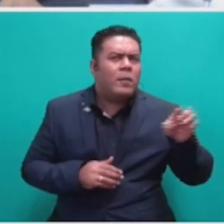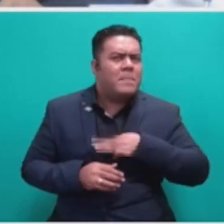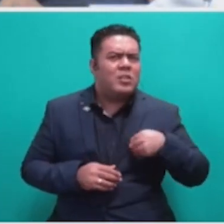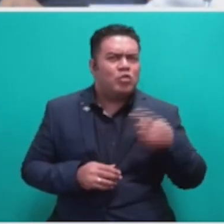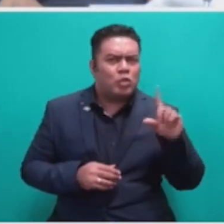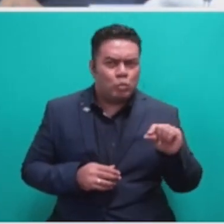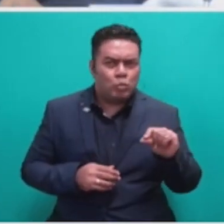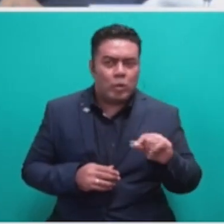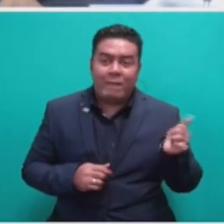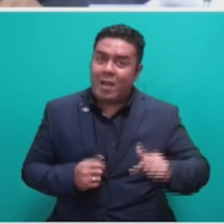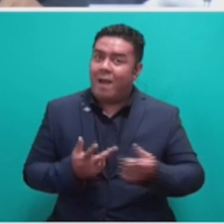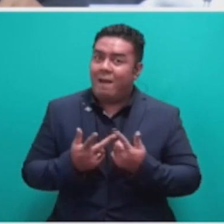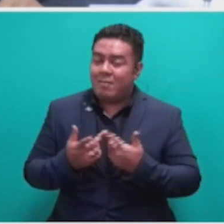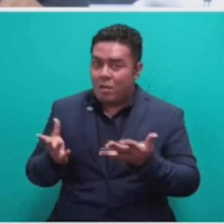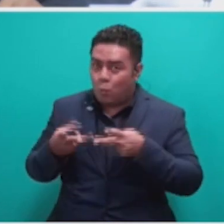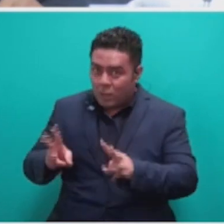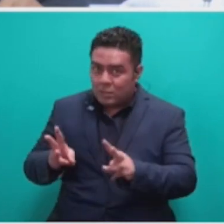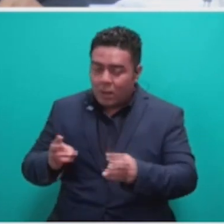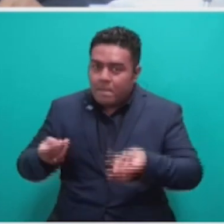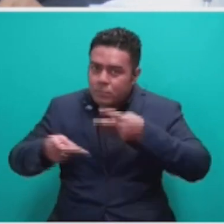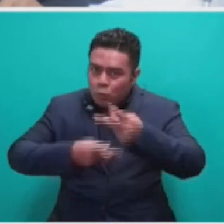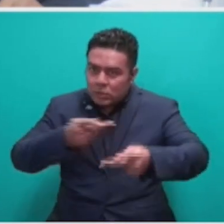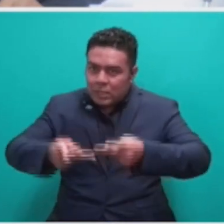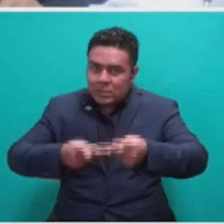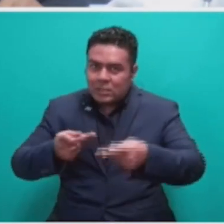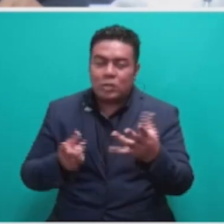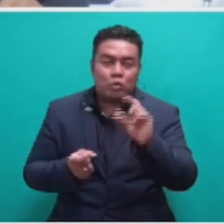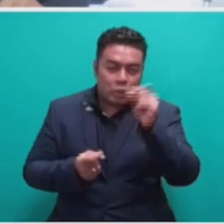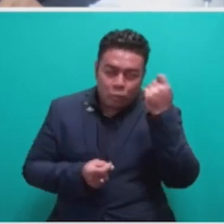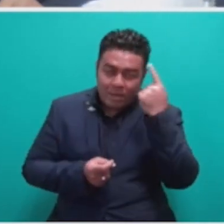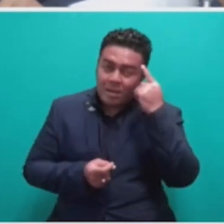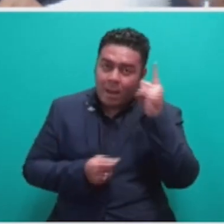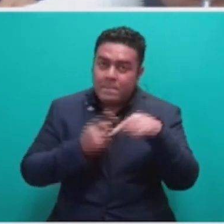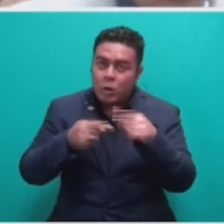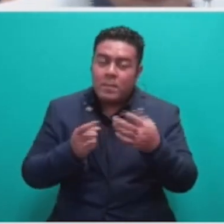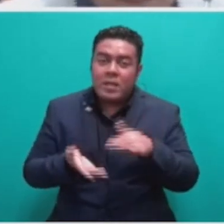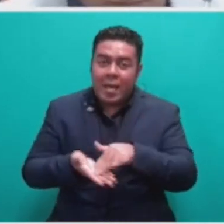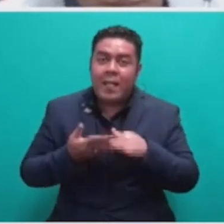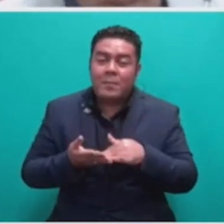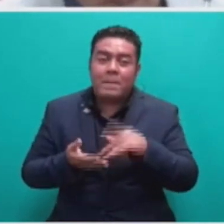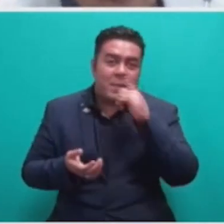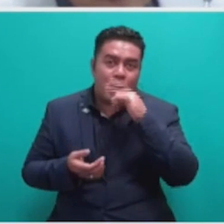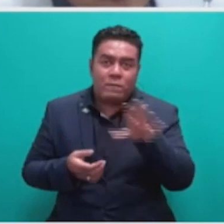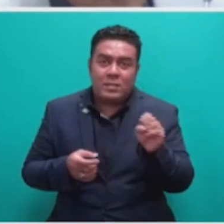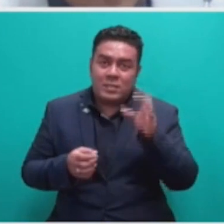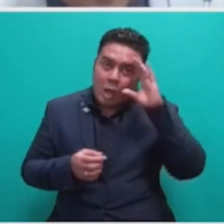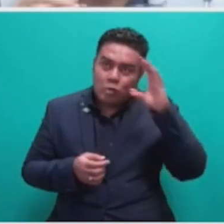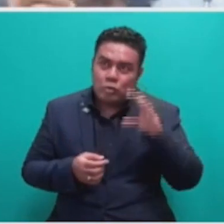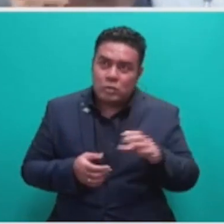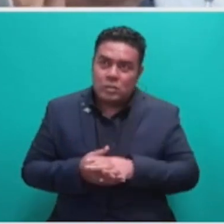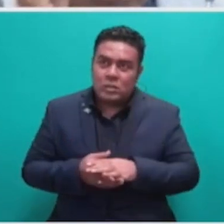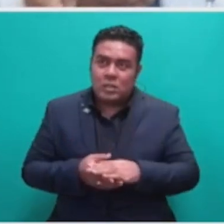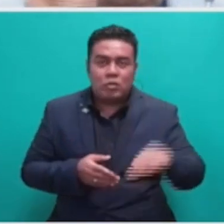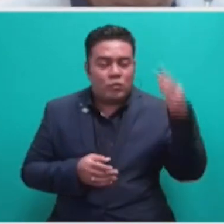there be other mitigation processes that you will need to consider in order to help the people of this country, considering the fact that you